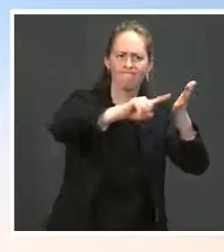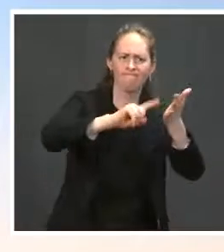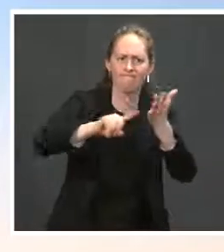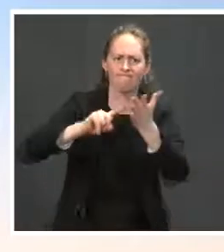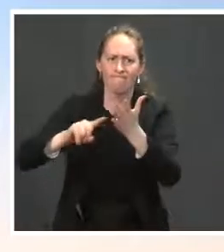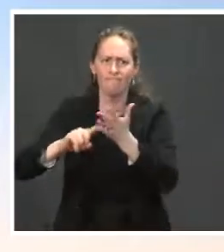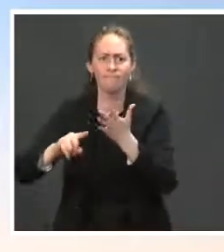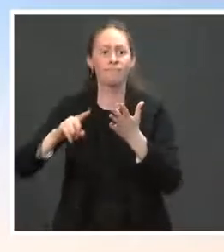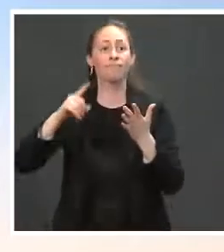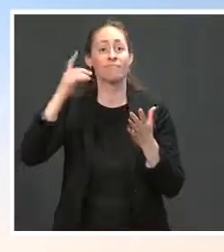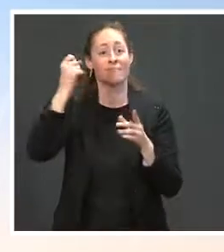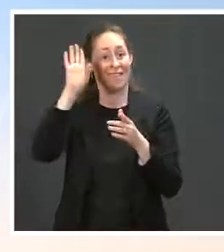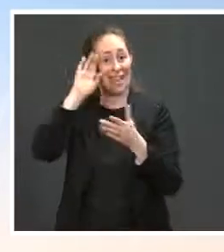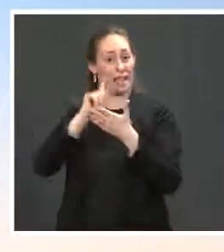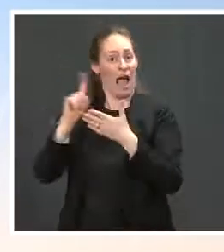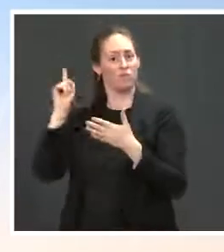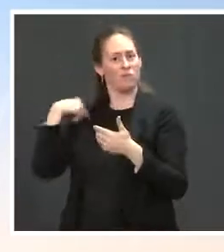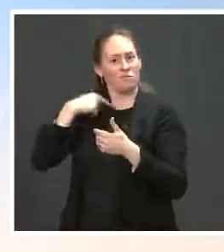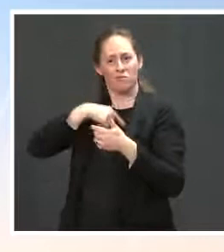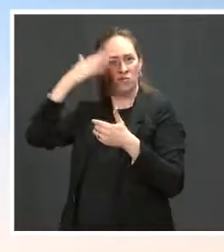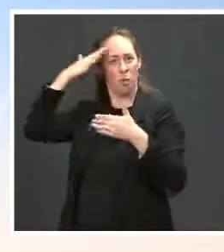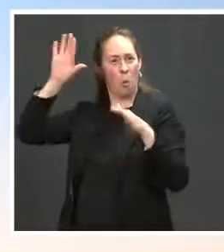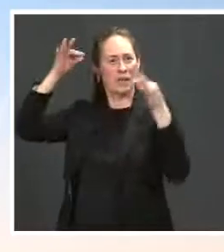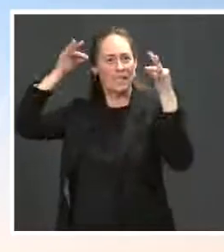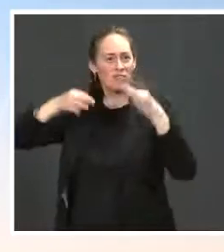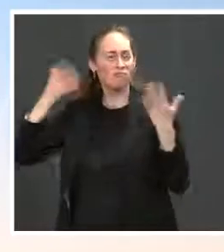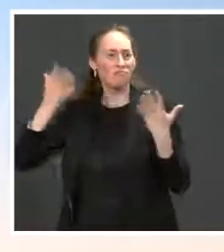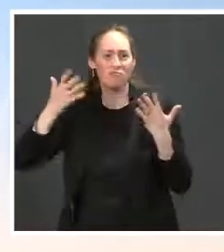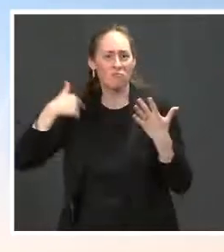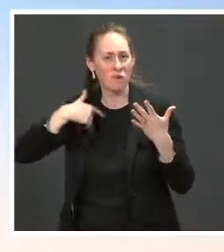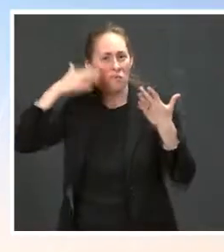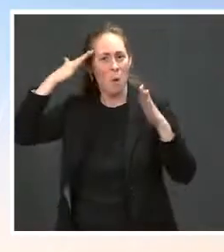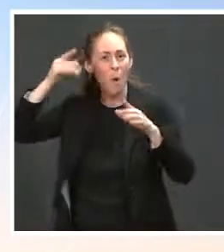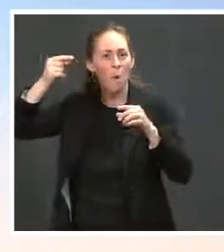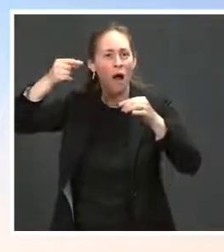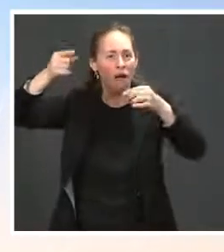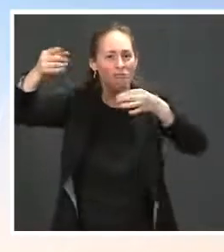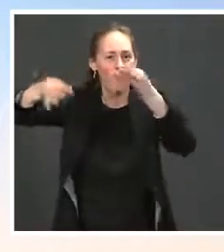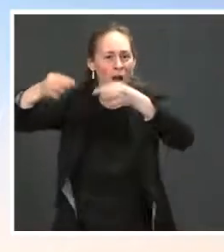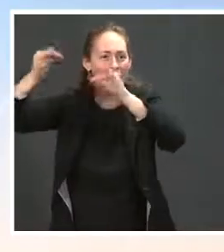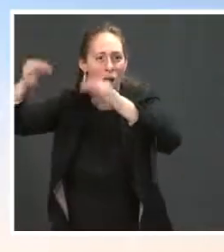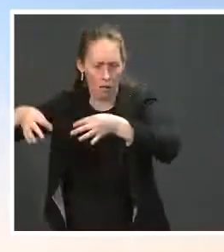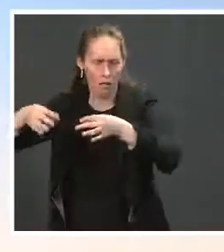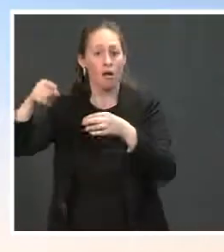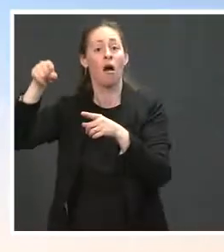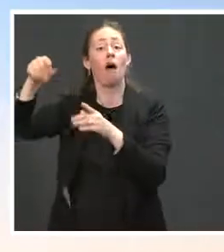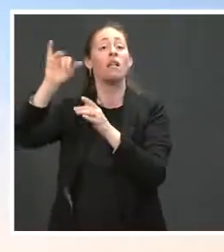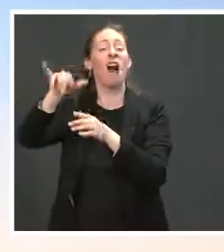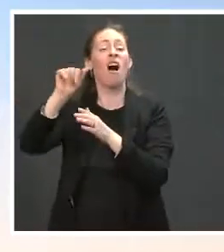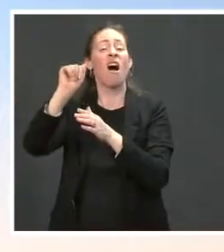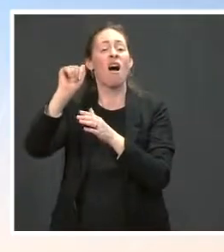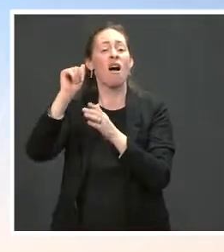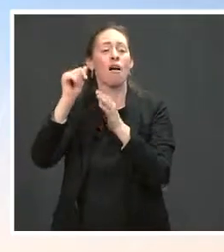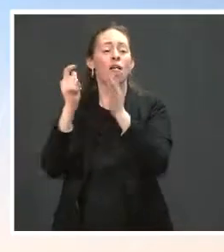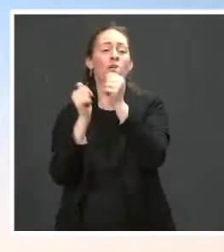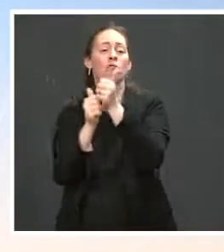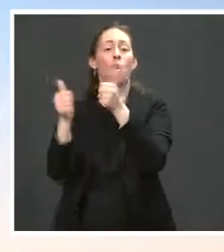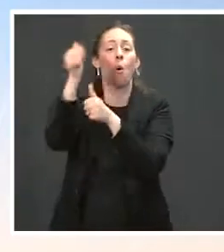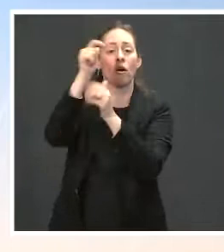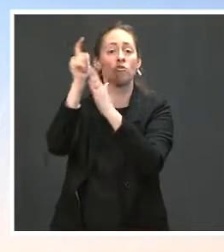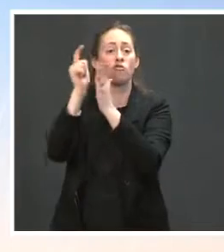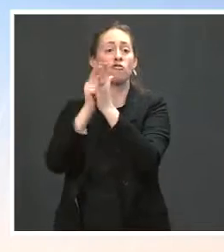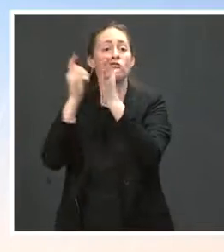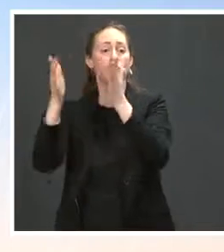just to give a little history here, last week the Attorney General reversed a Trump administration memo that limited the use of consent decrees with respect